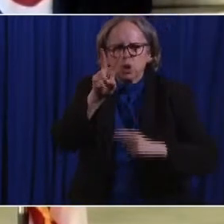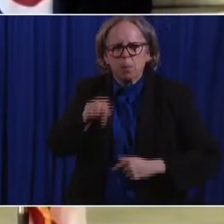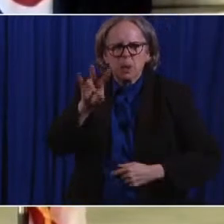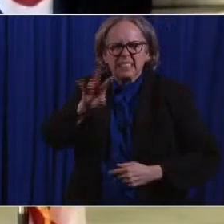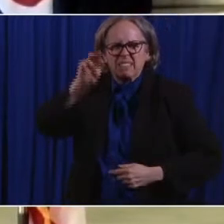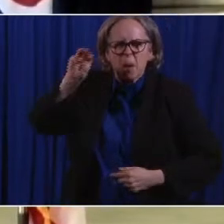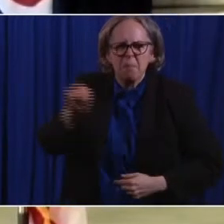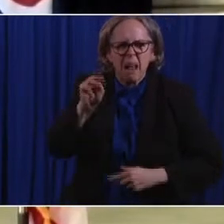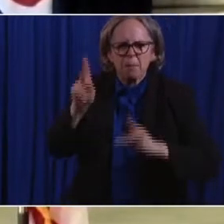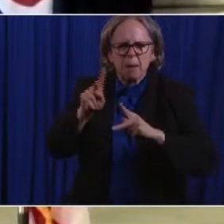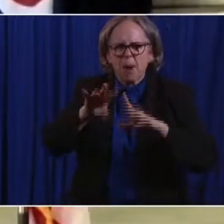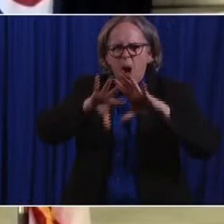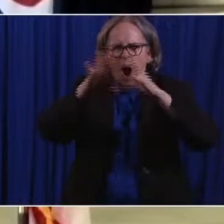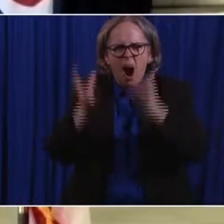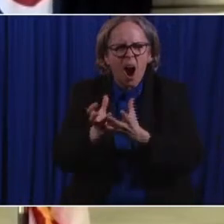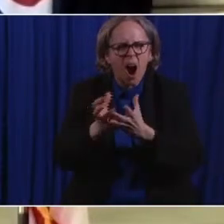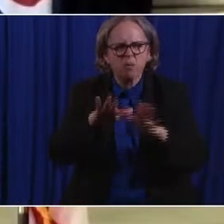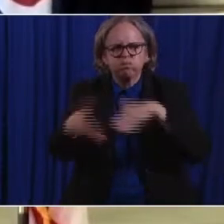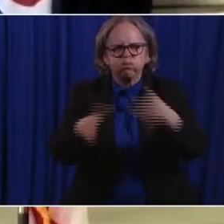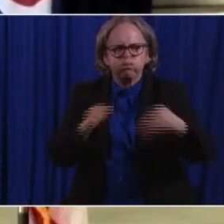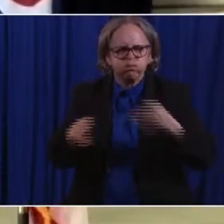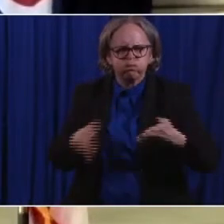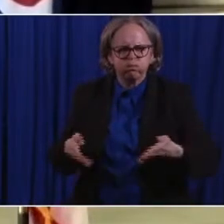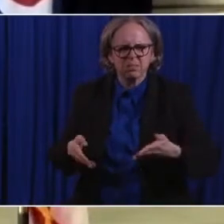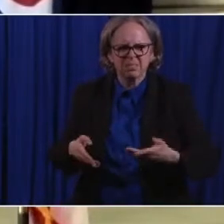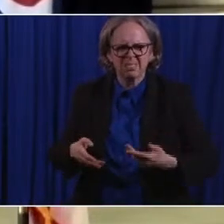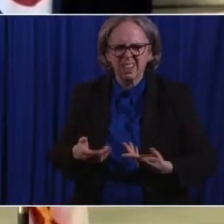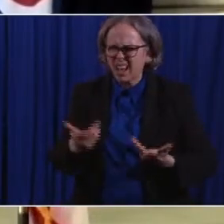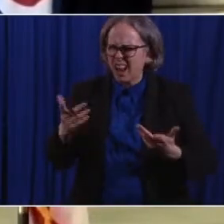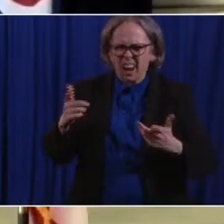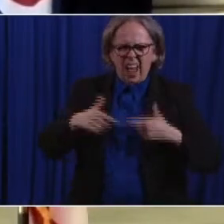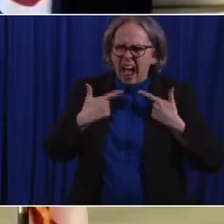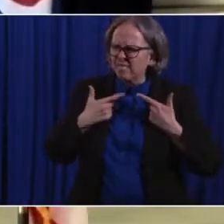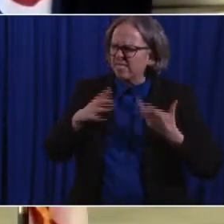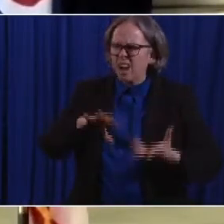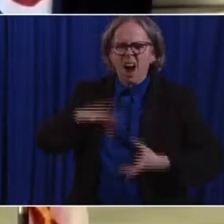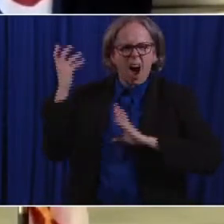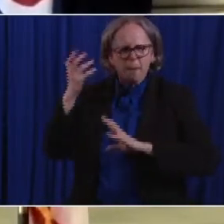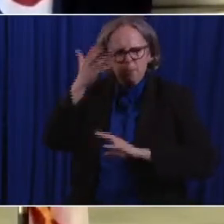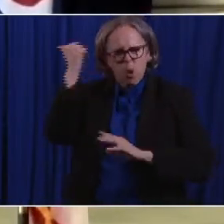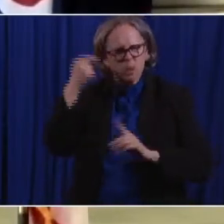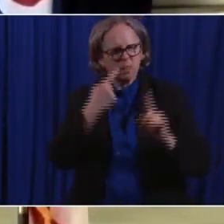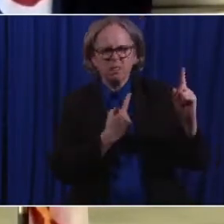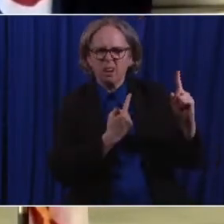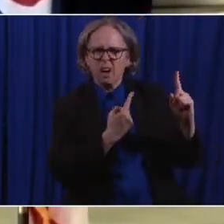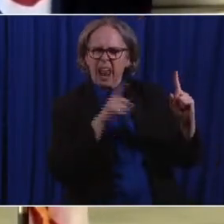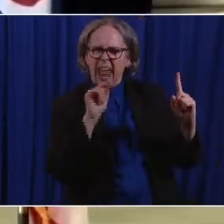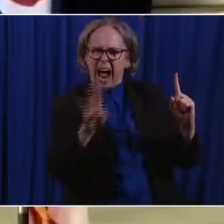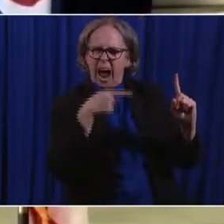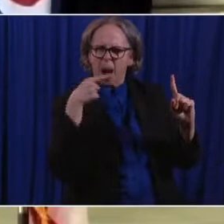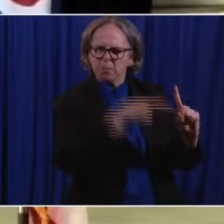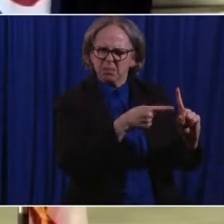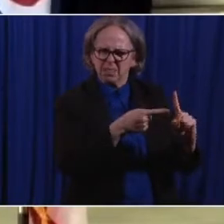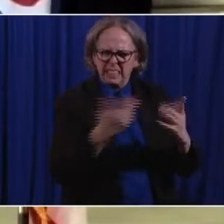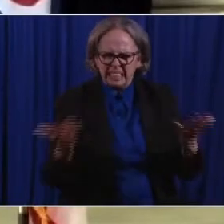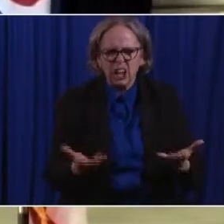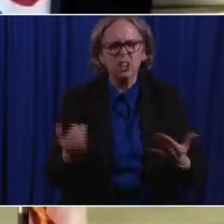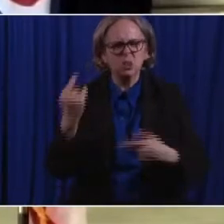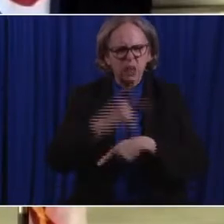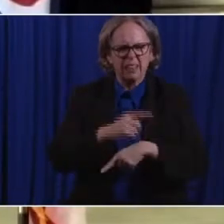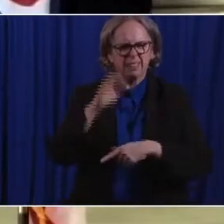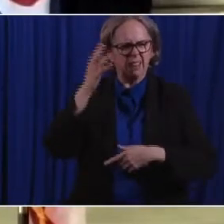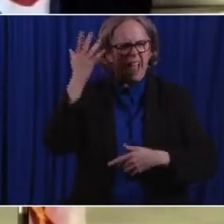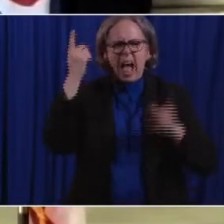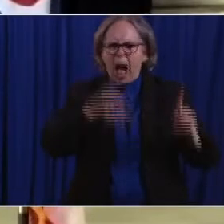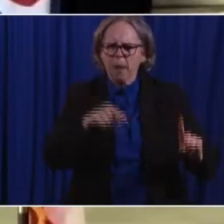of nearly every person on the planet. That's why we're here today. What happened there